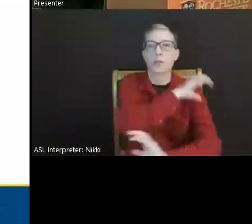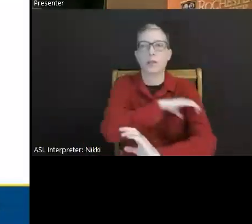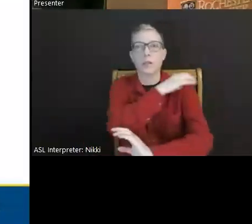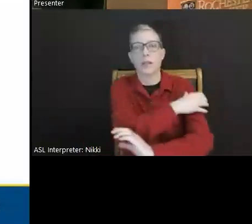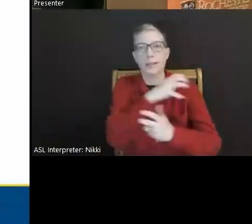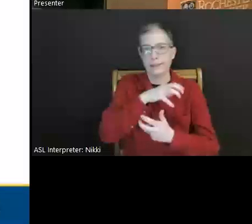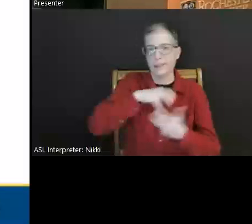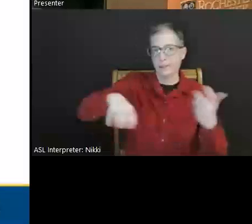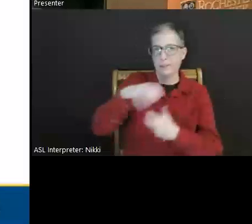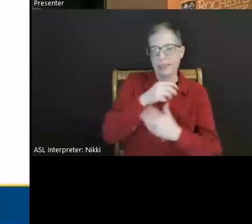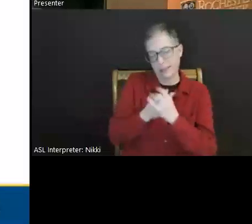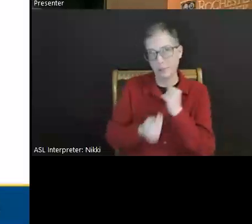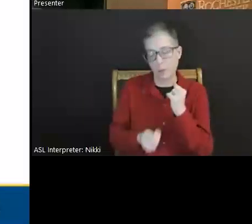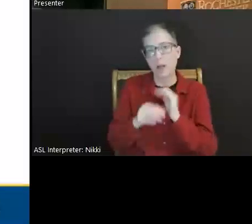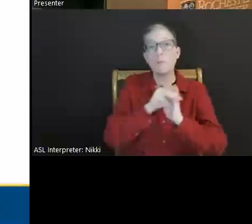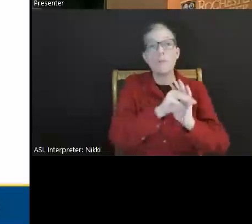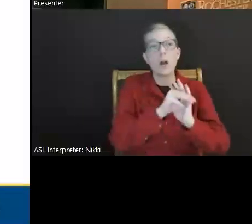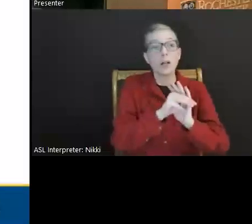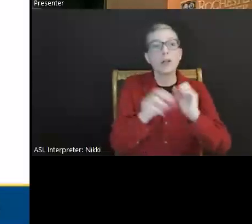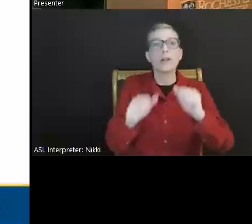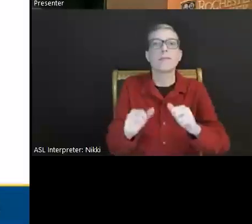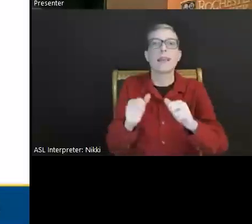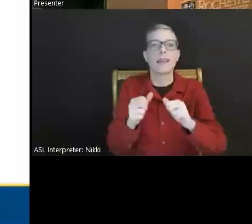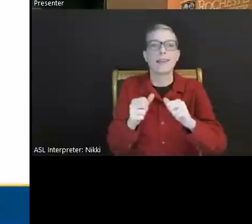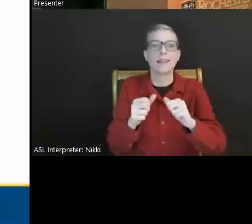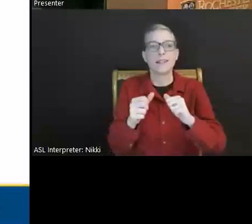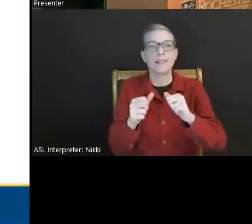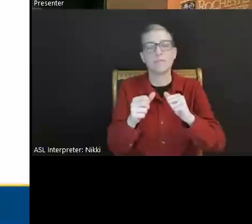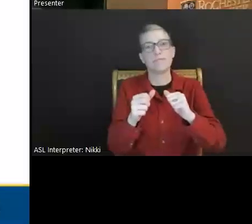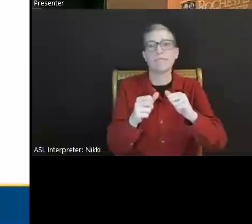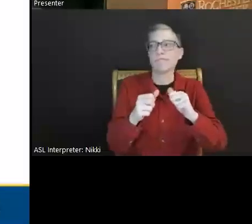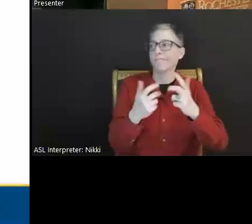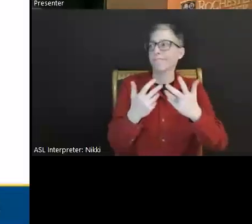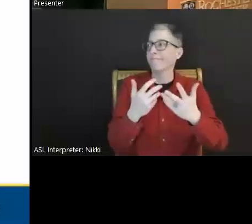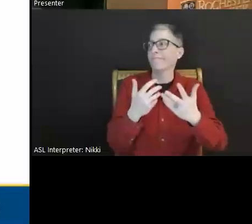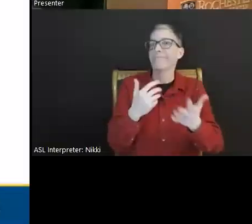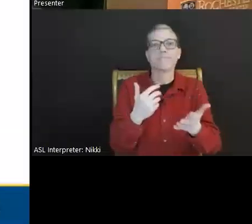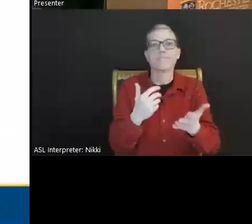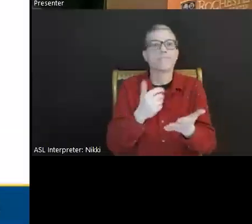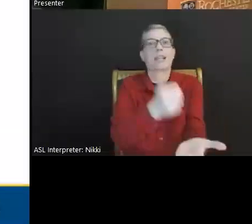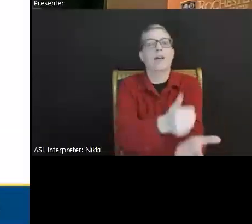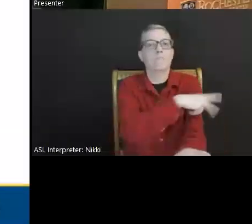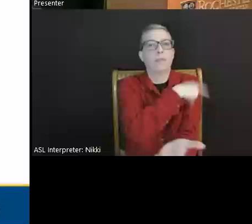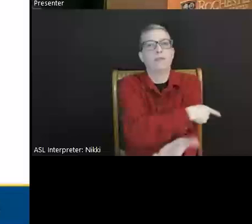is, can really lead to positive outcomes for our patients to help re-engage them.